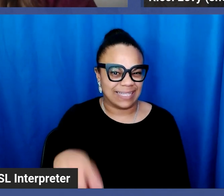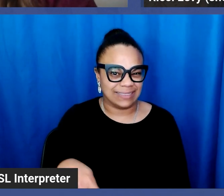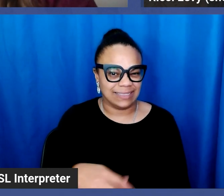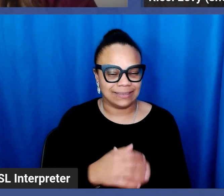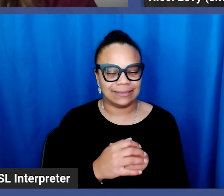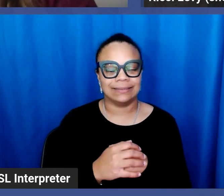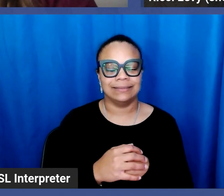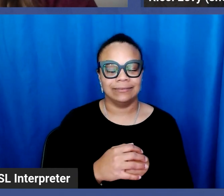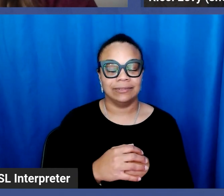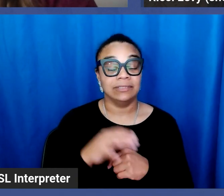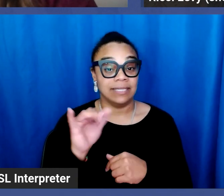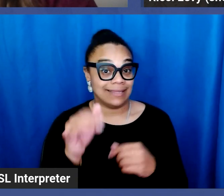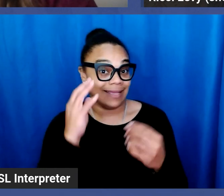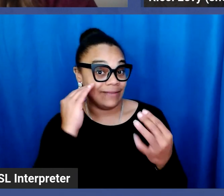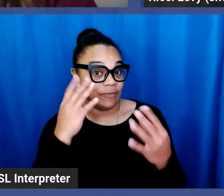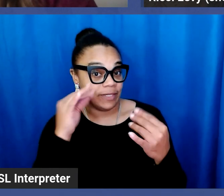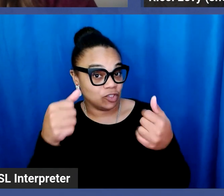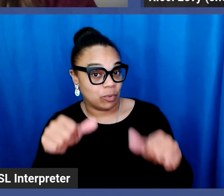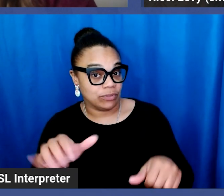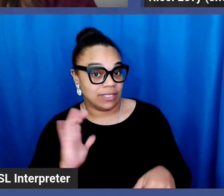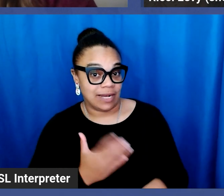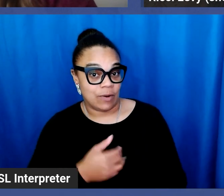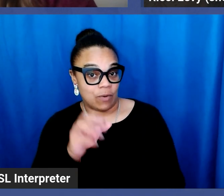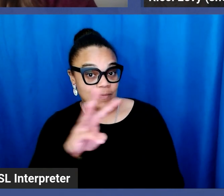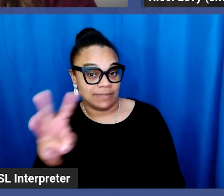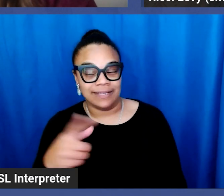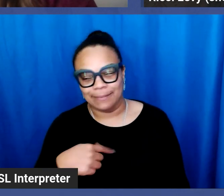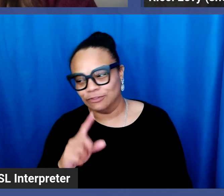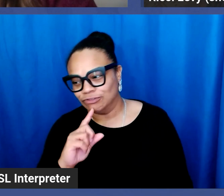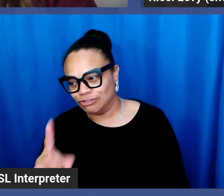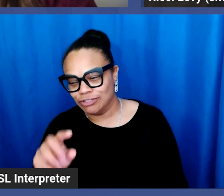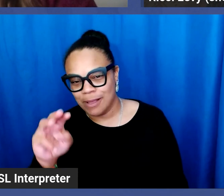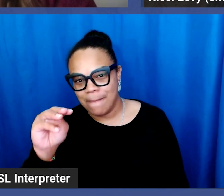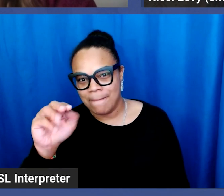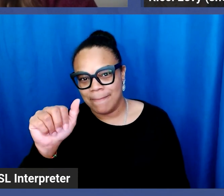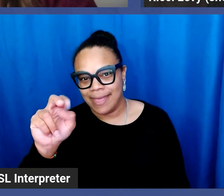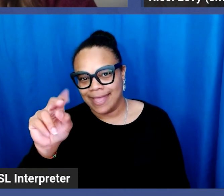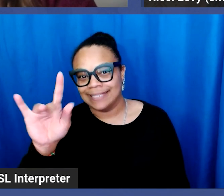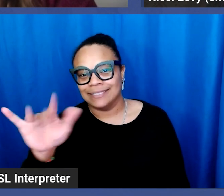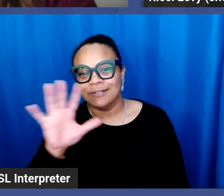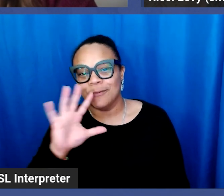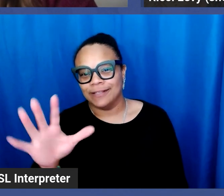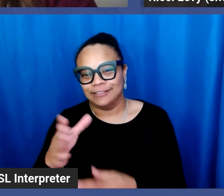fact, that's on our website, and I'm sure Mandy will include the link.